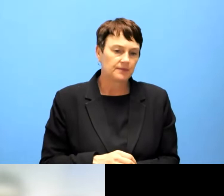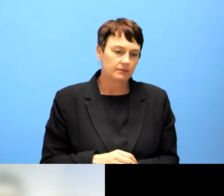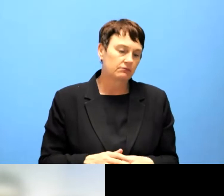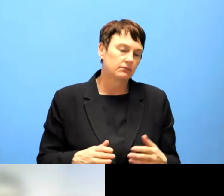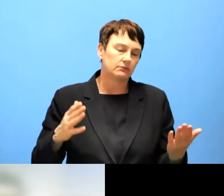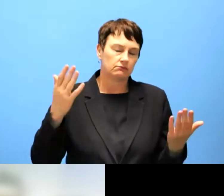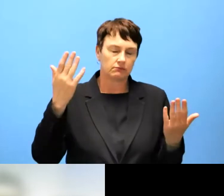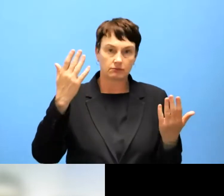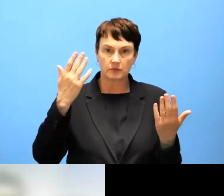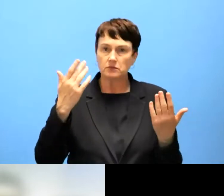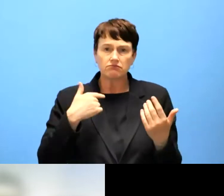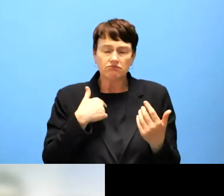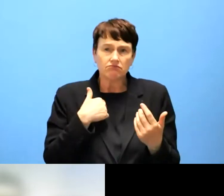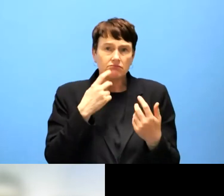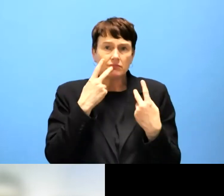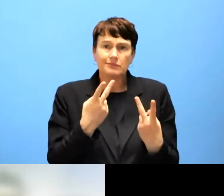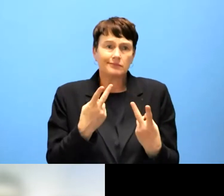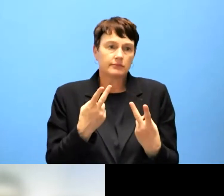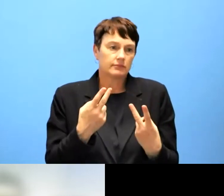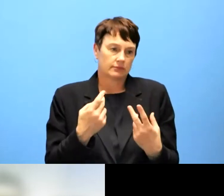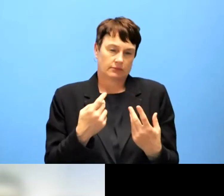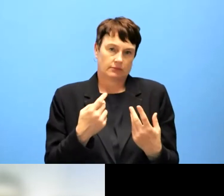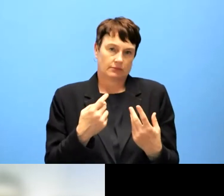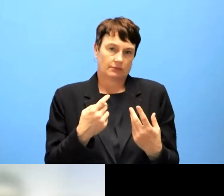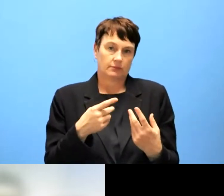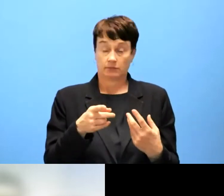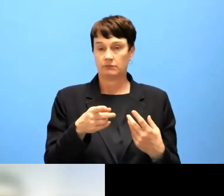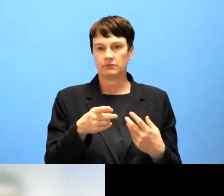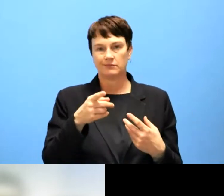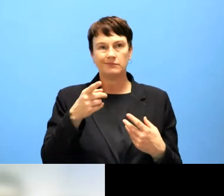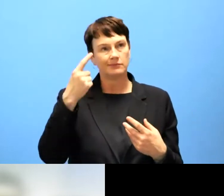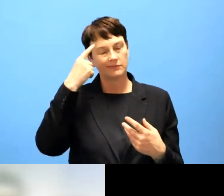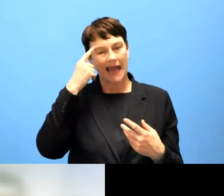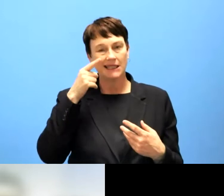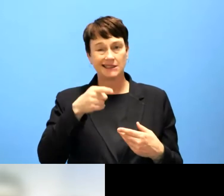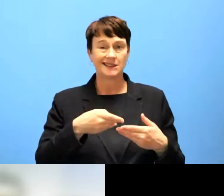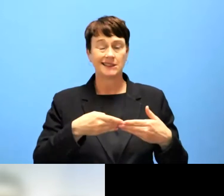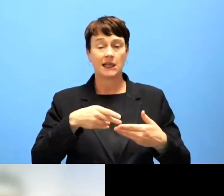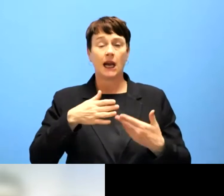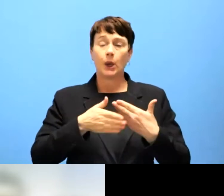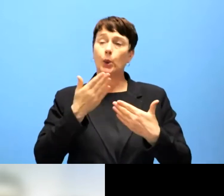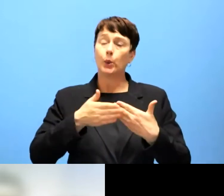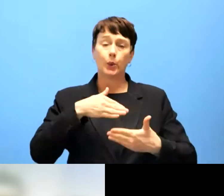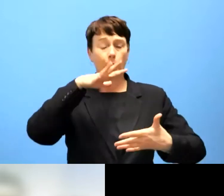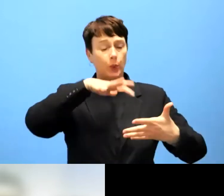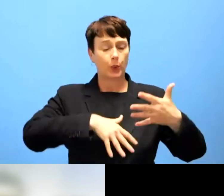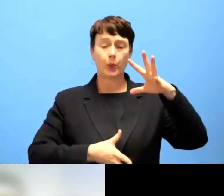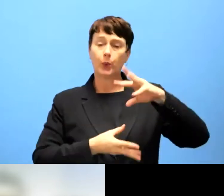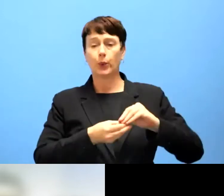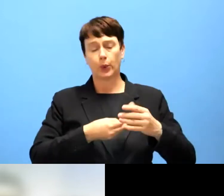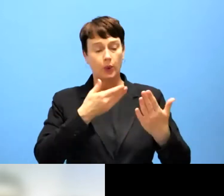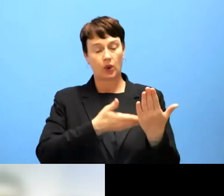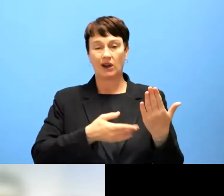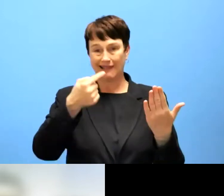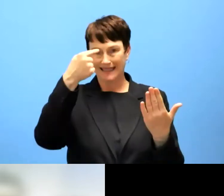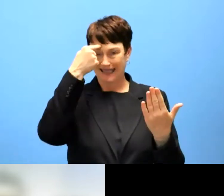may lead to a 99% solution and not a 110% solution. But it is very important to